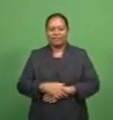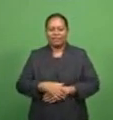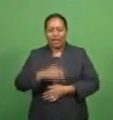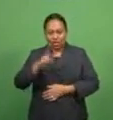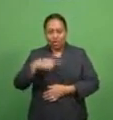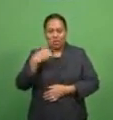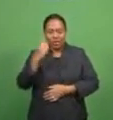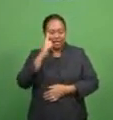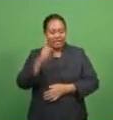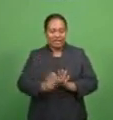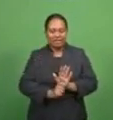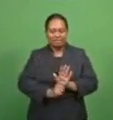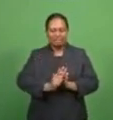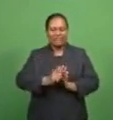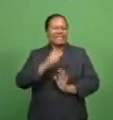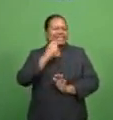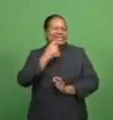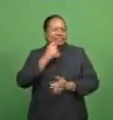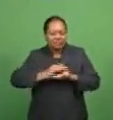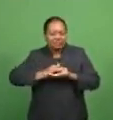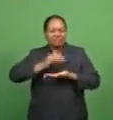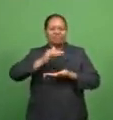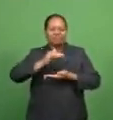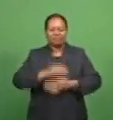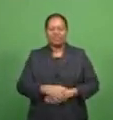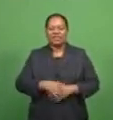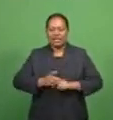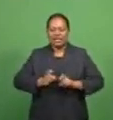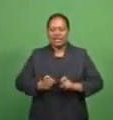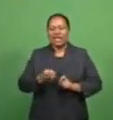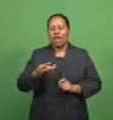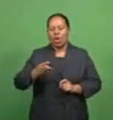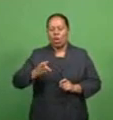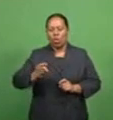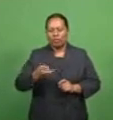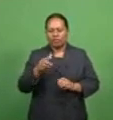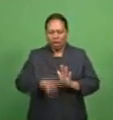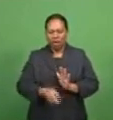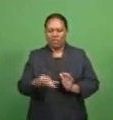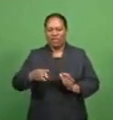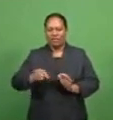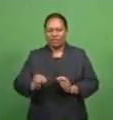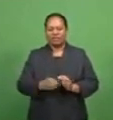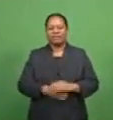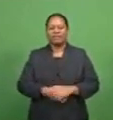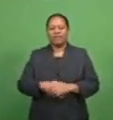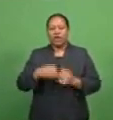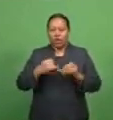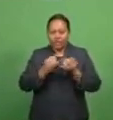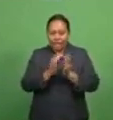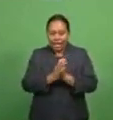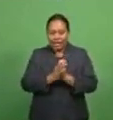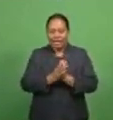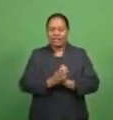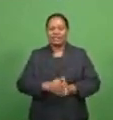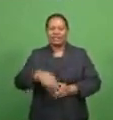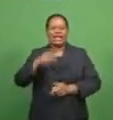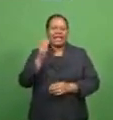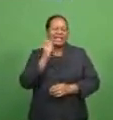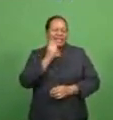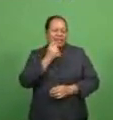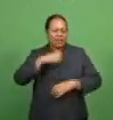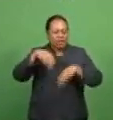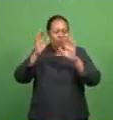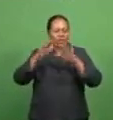the temperatures will rise a little, but will stay in the low 30s. And looking further on to Sunday, light showers will